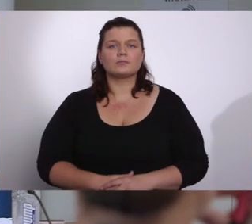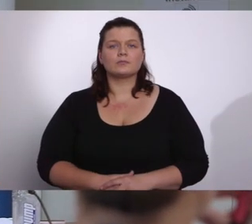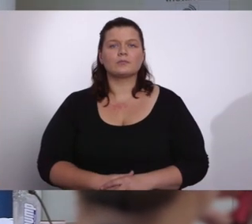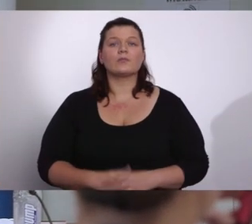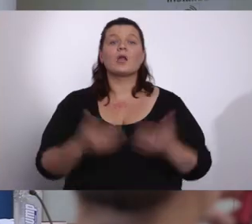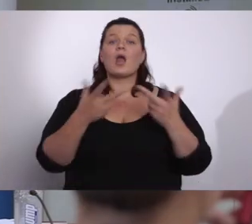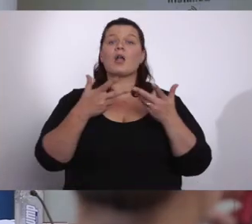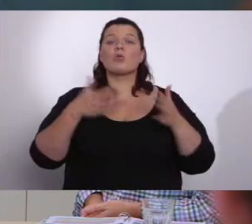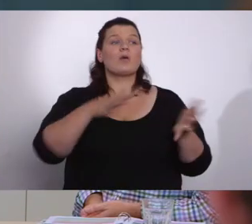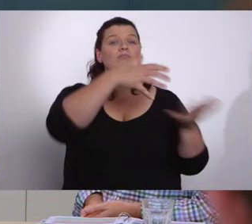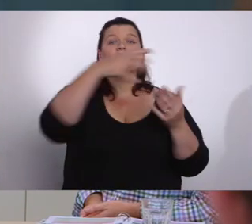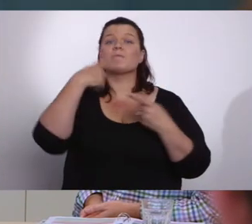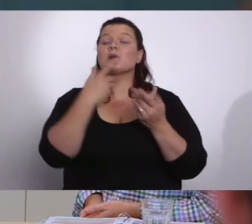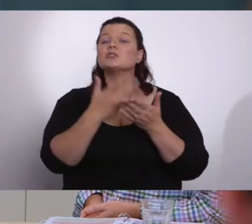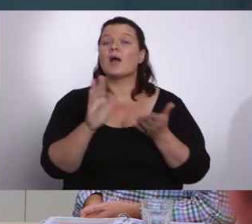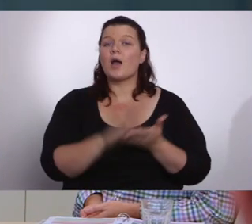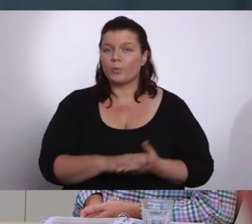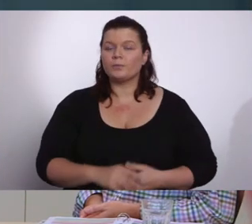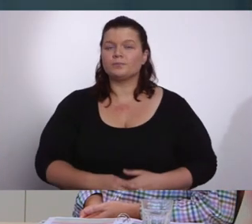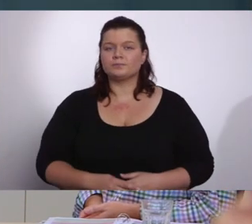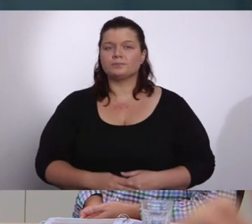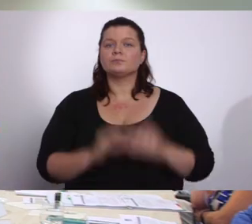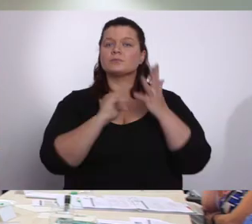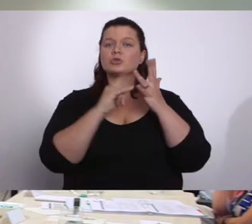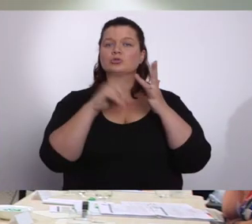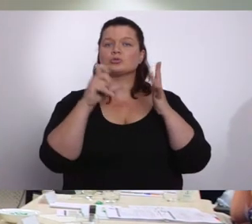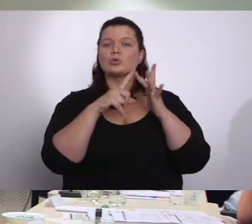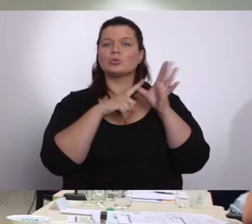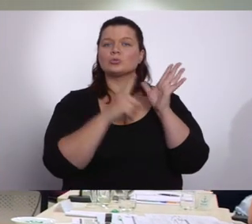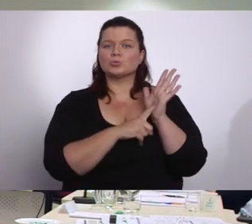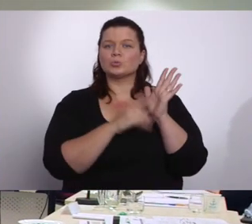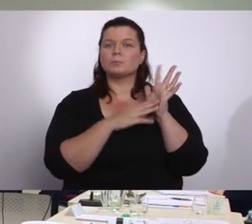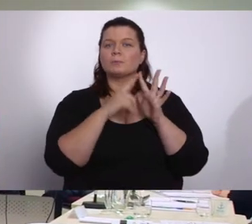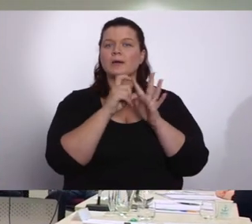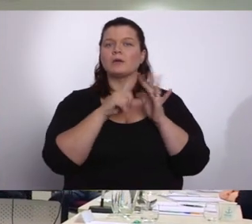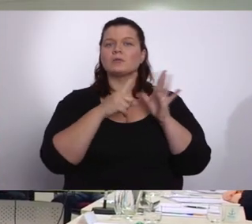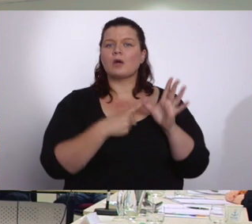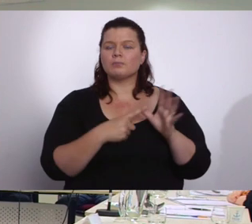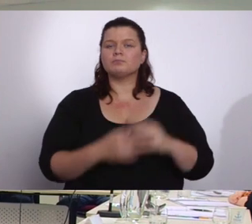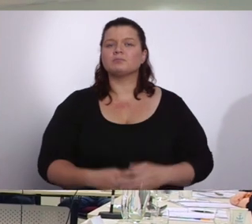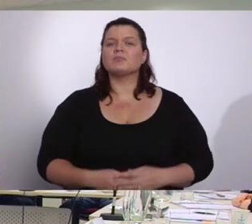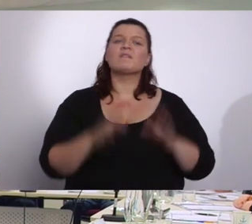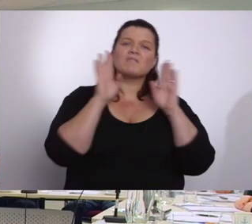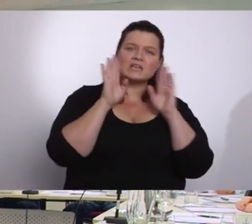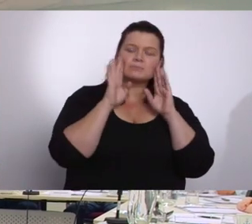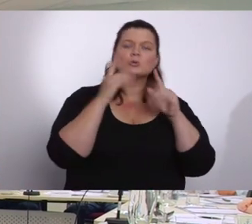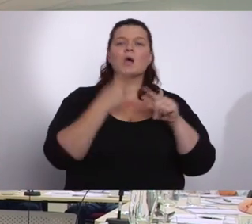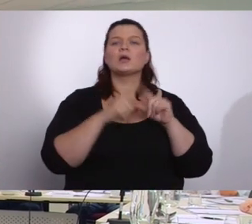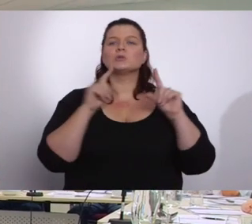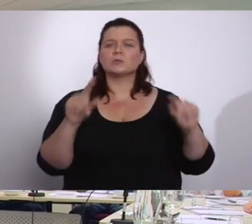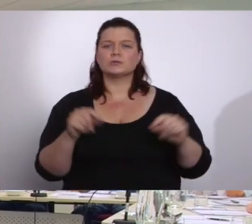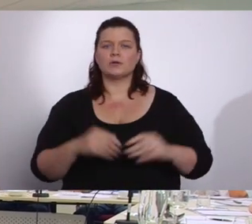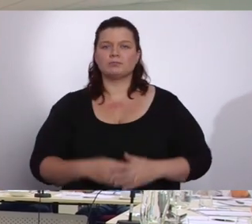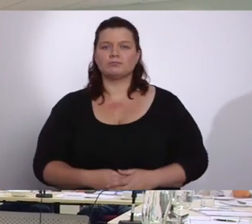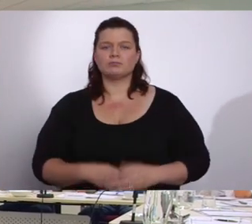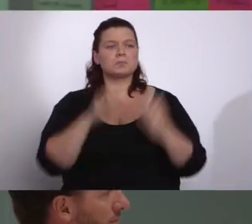They collated this feedback, providing it as evidence to the jury. PWDA's social media